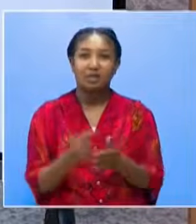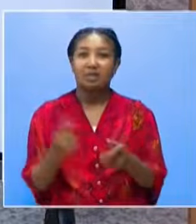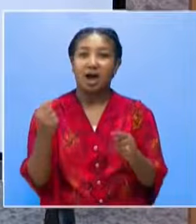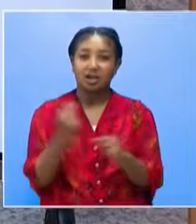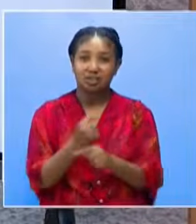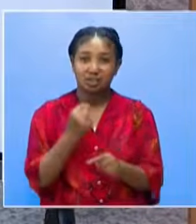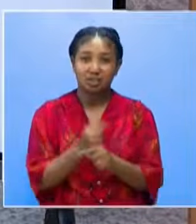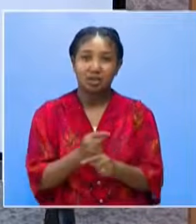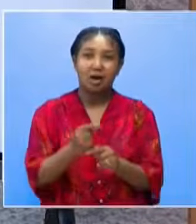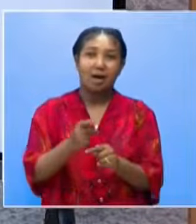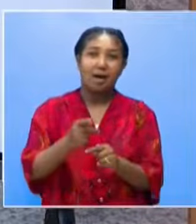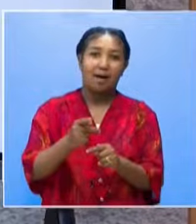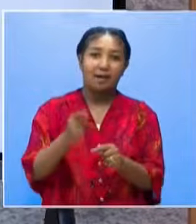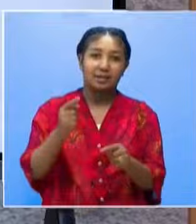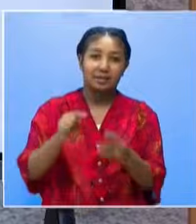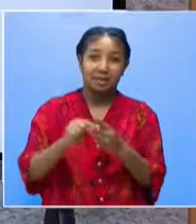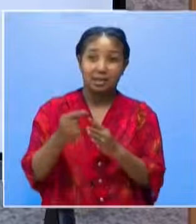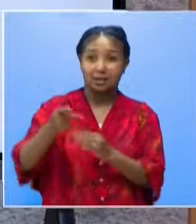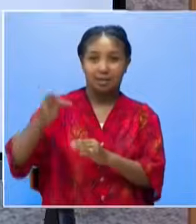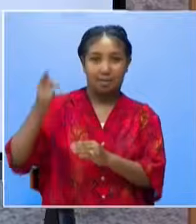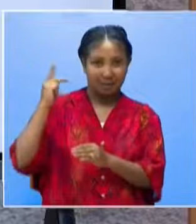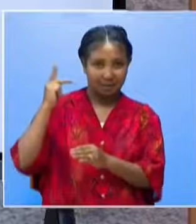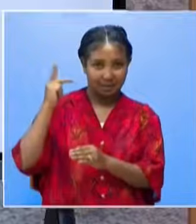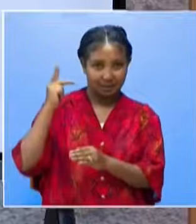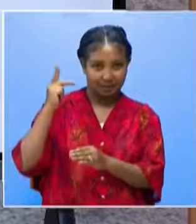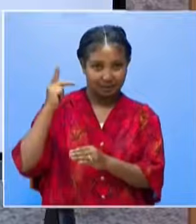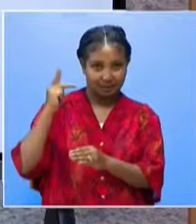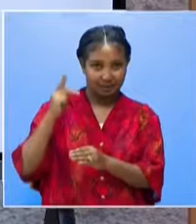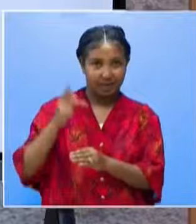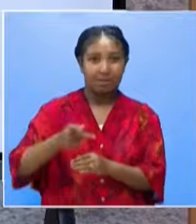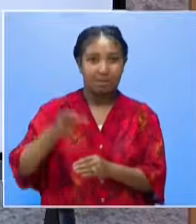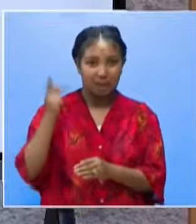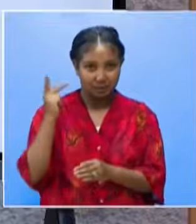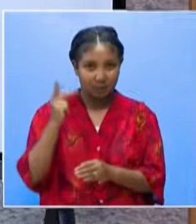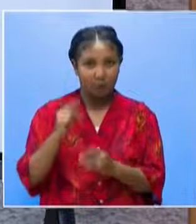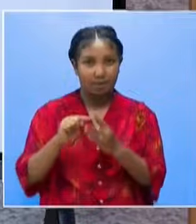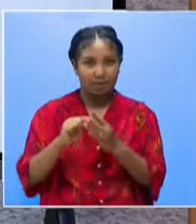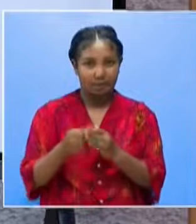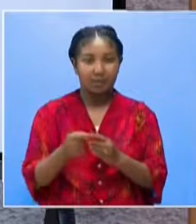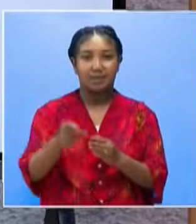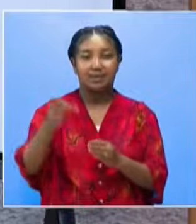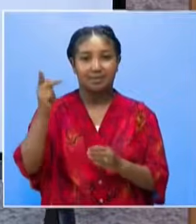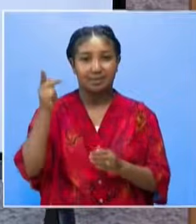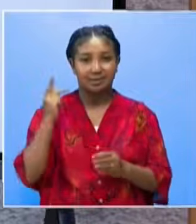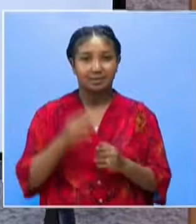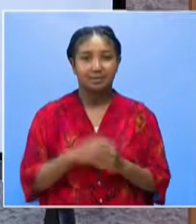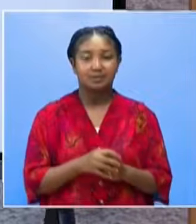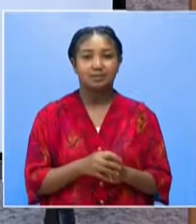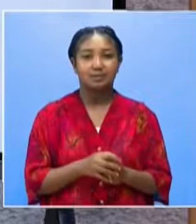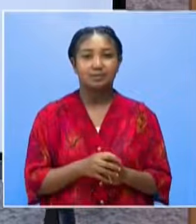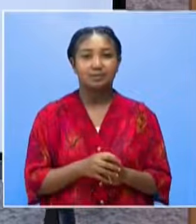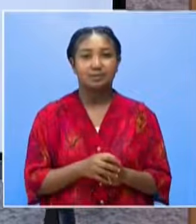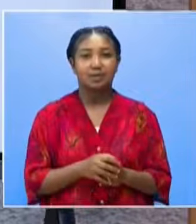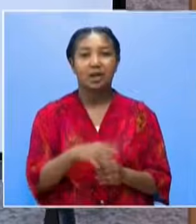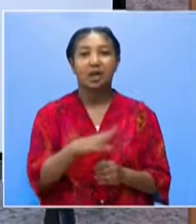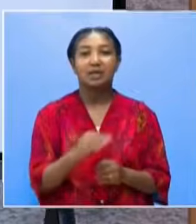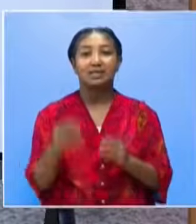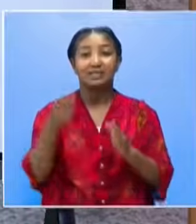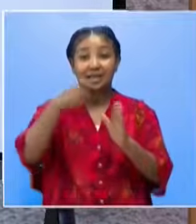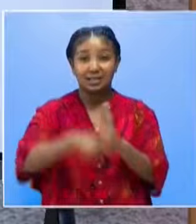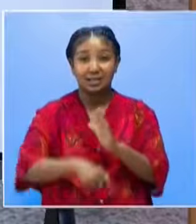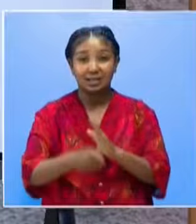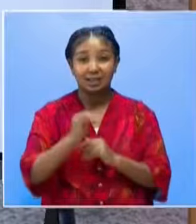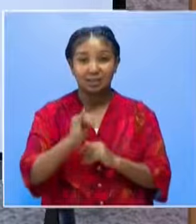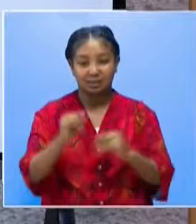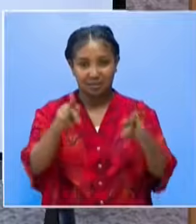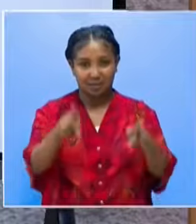actions started in the past, okay? Or began in the past. And the result is